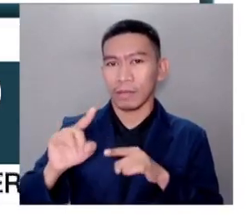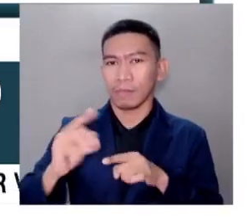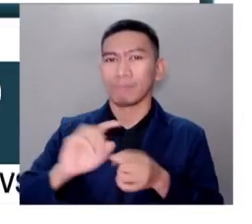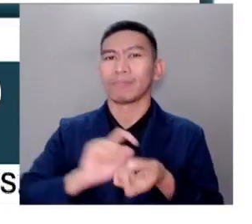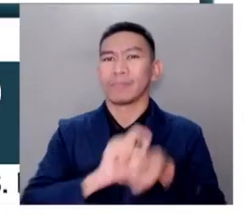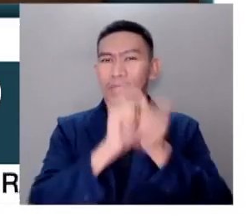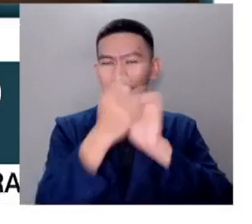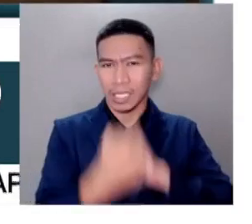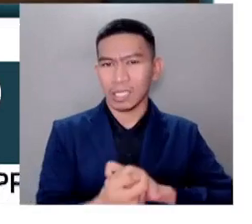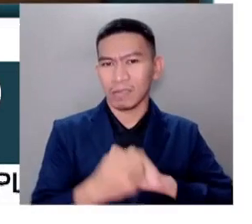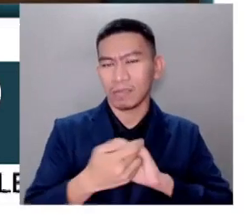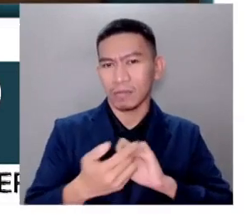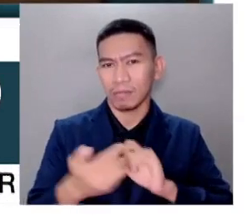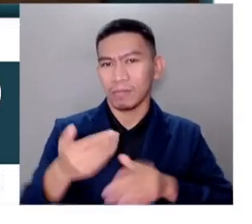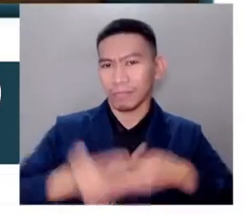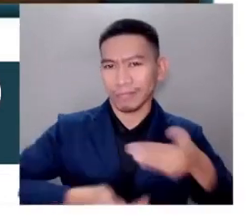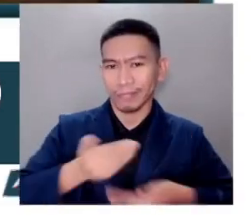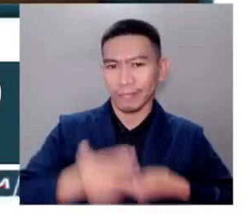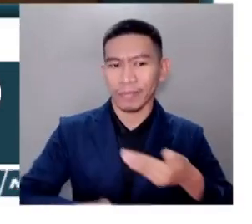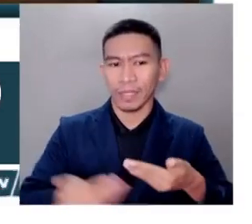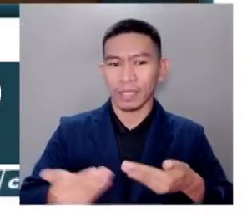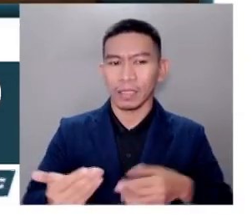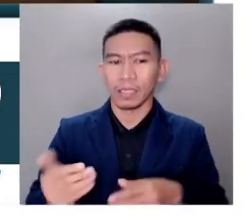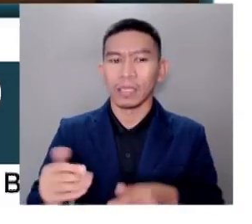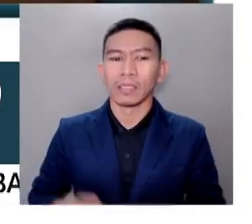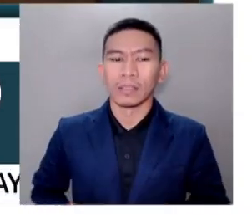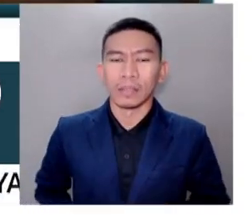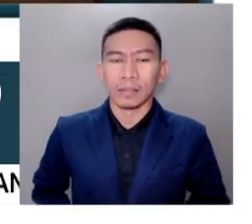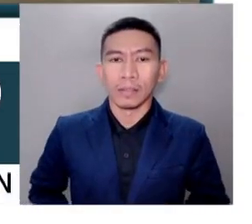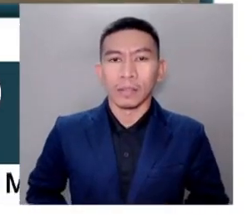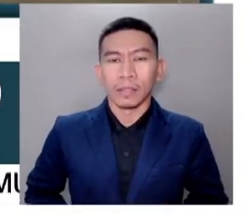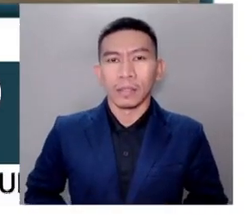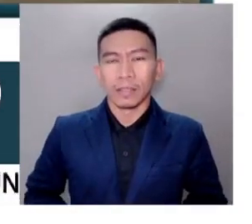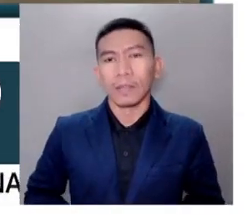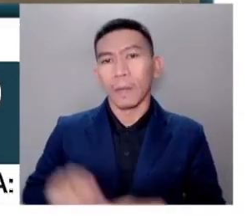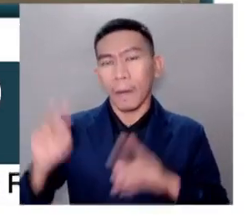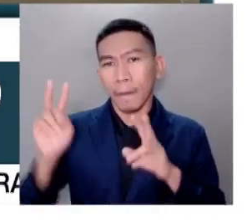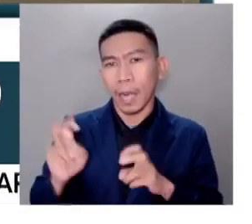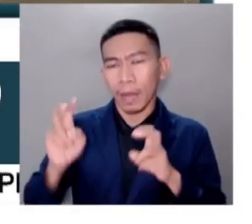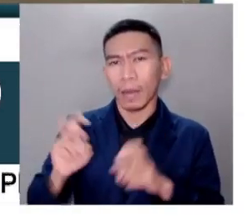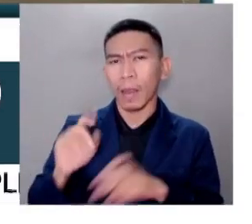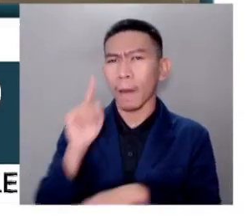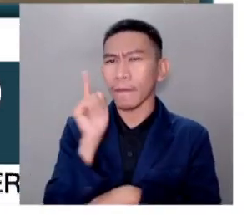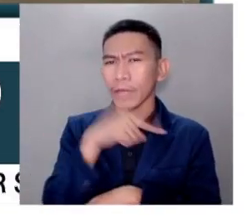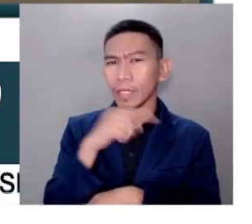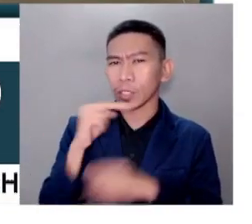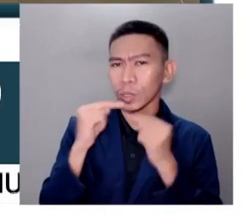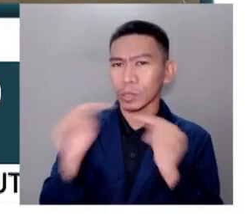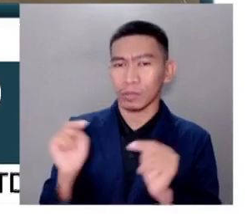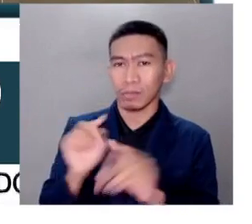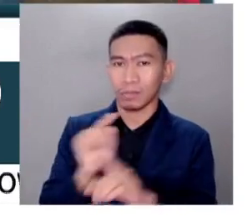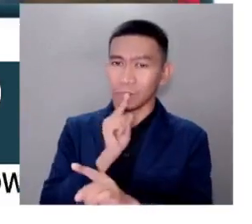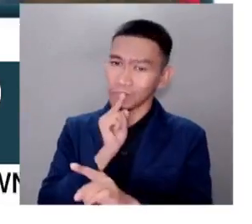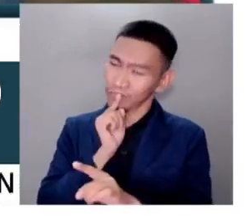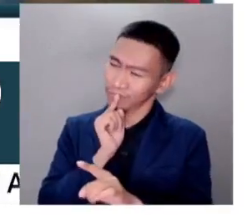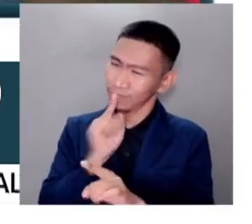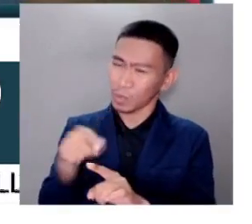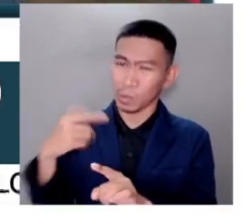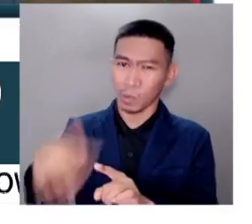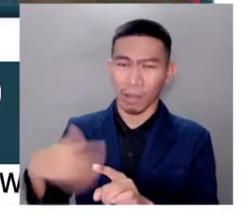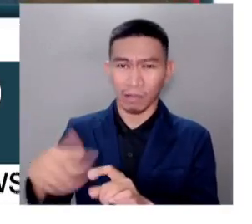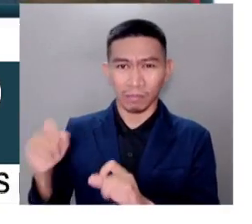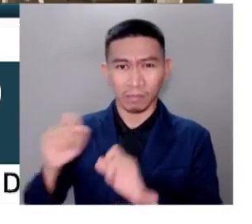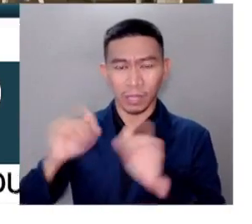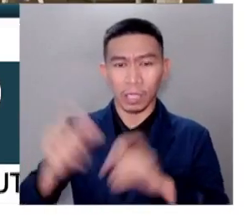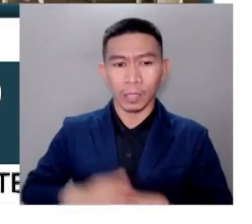reforms, and there's a complexity there, we acknowledge it. But the issue of fake news is extraordinary. And the other